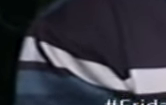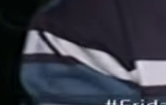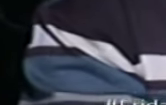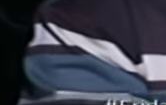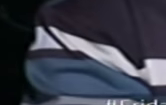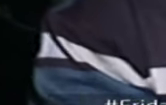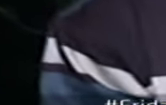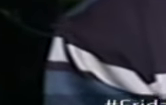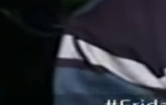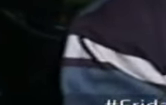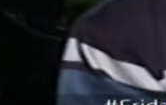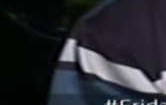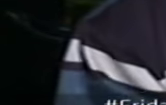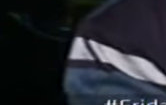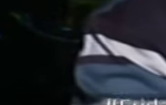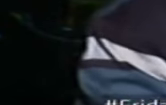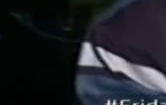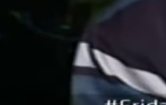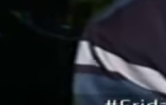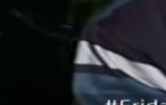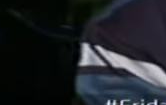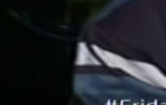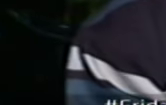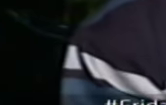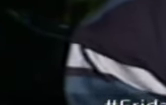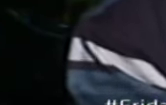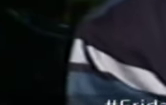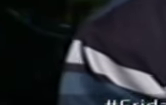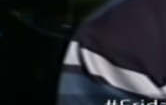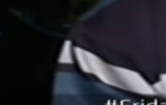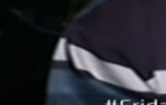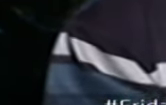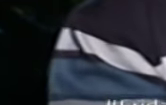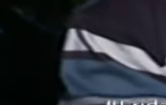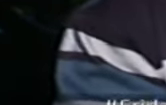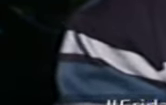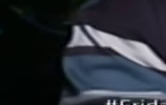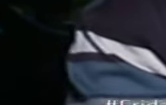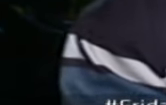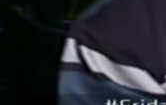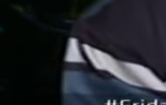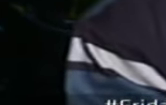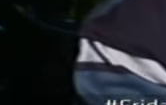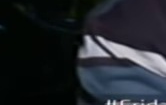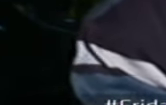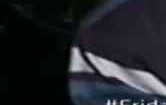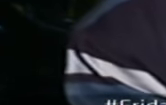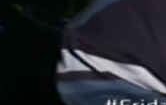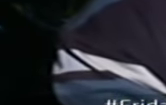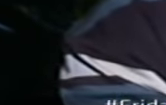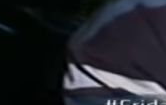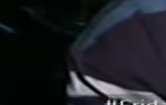money by arresting TNA, they have been arresting innocent people from